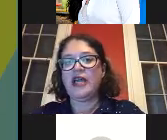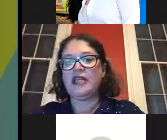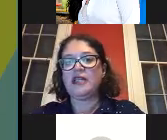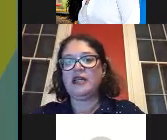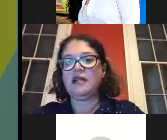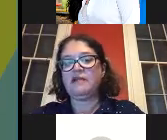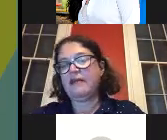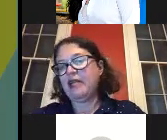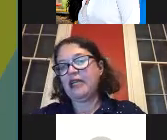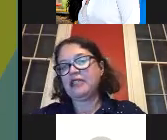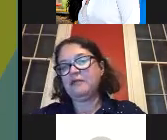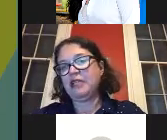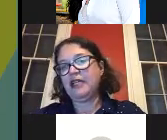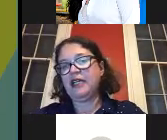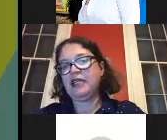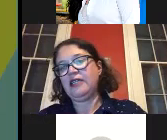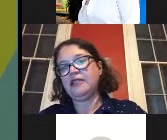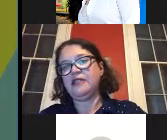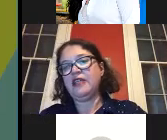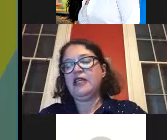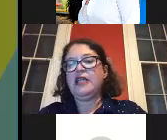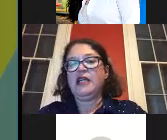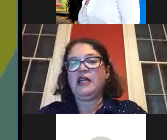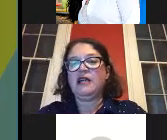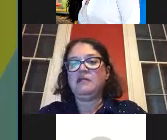ensures that that Medicaid state plan is